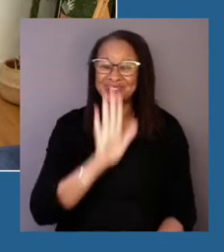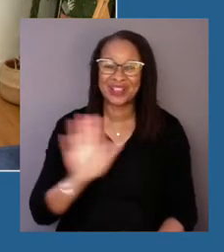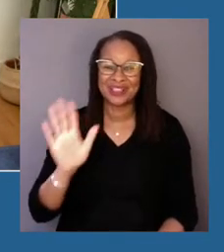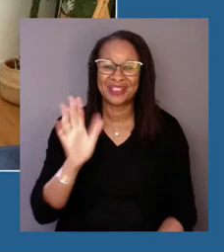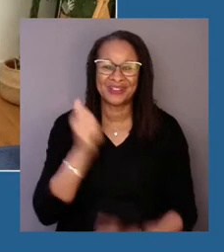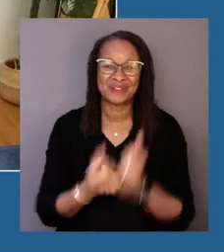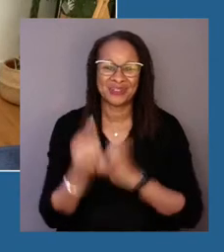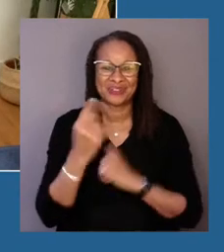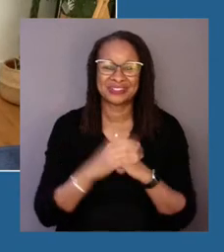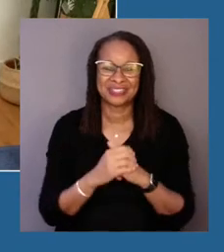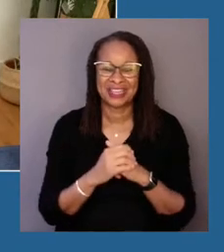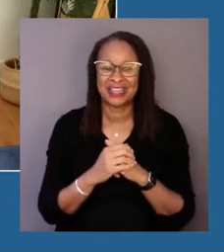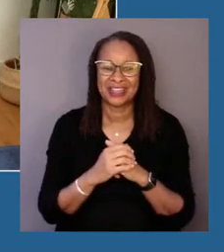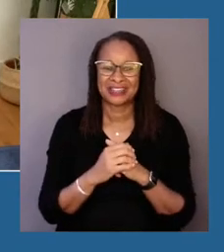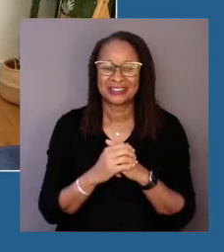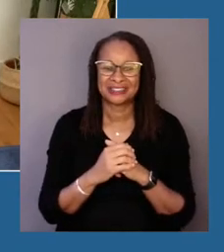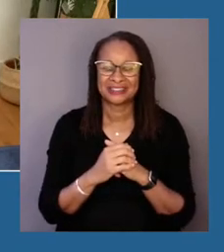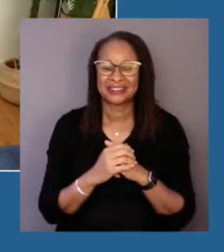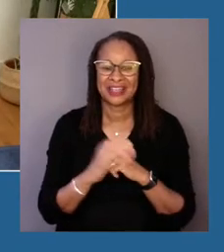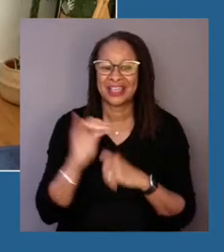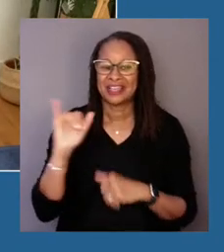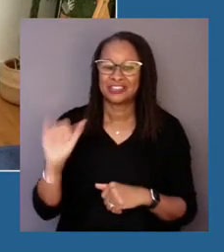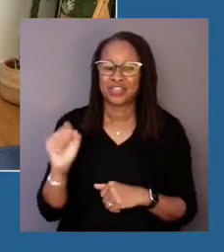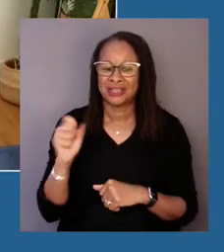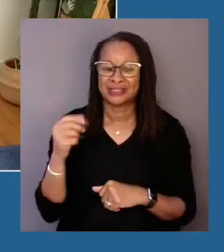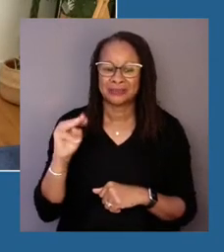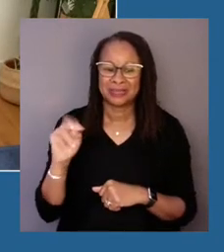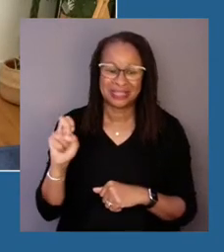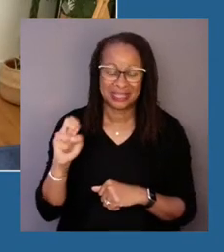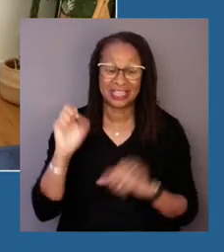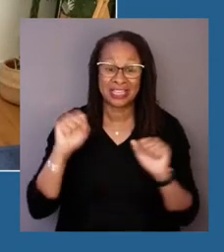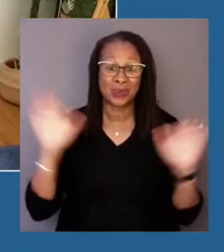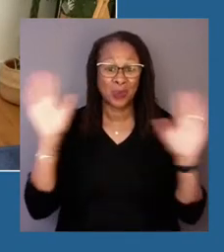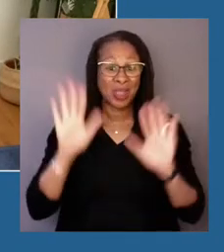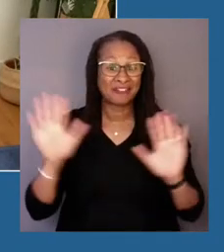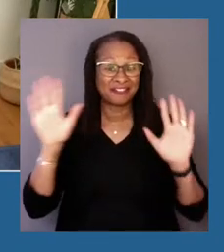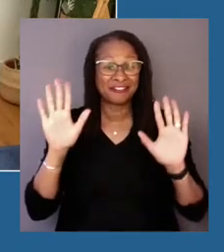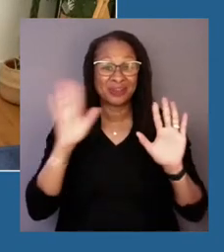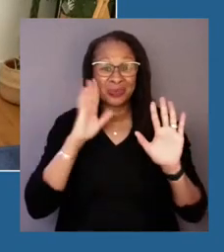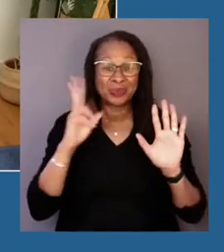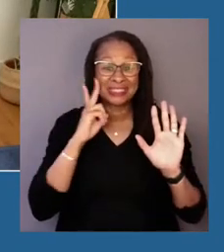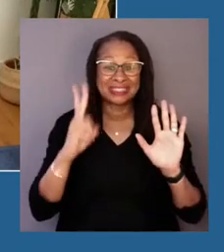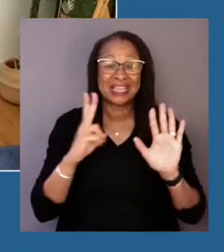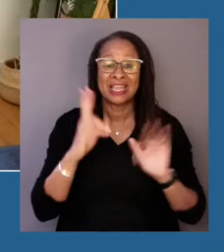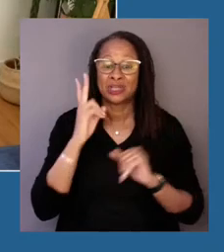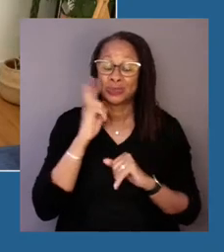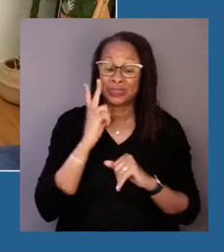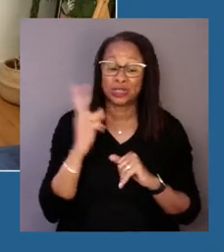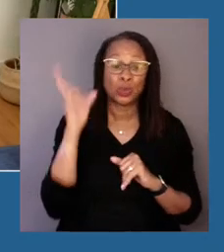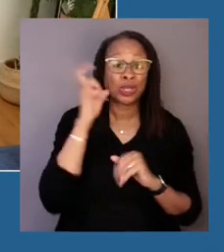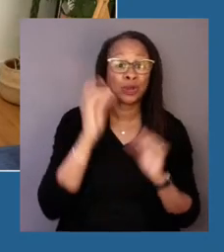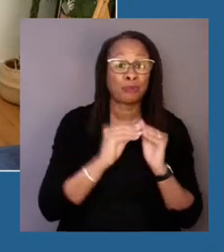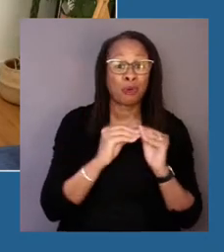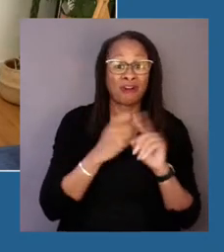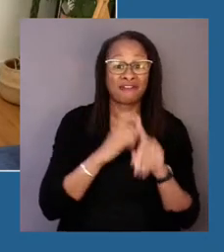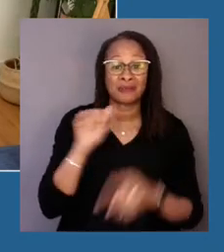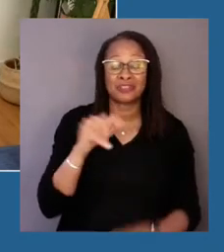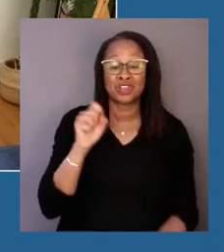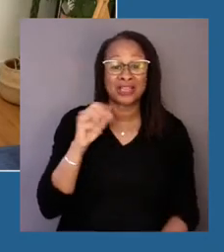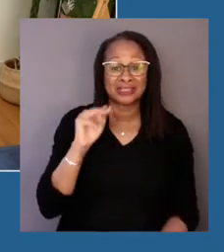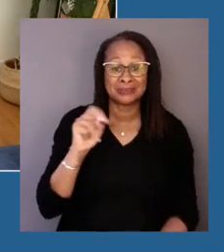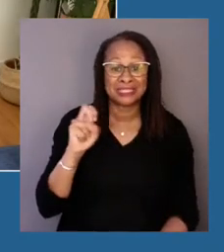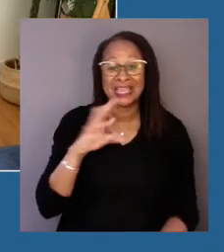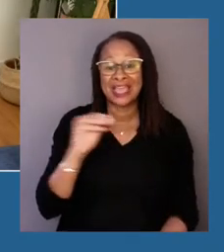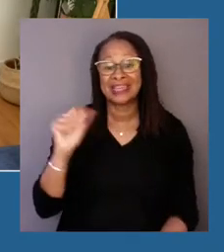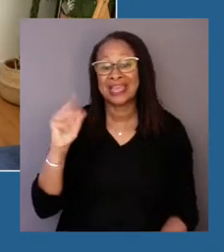But Jasmine and Amy, if you could give a wave, and everyone, you'll be hearing more from Jasmine and Amy as the hour proceeds.